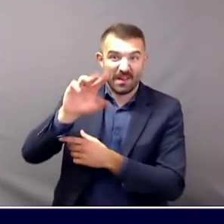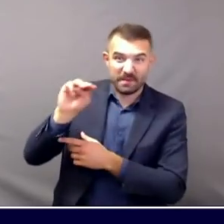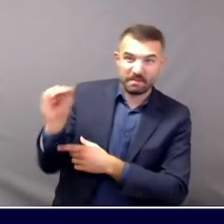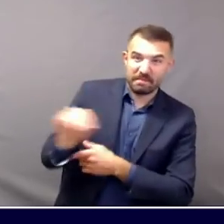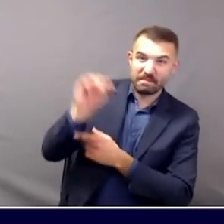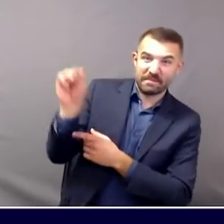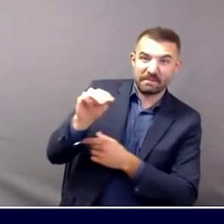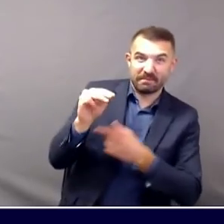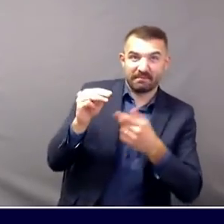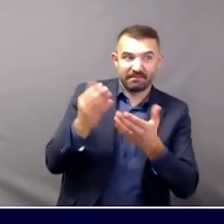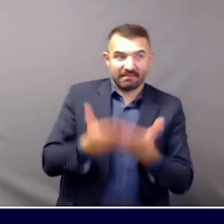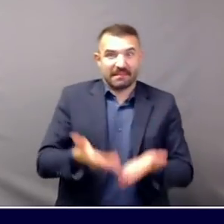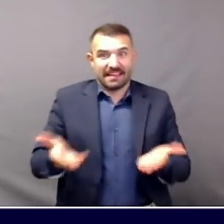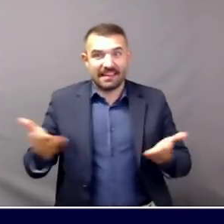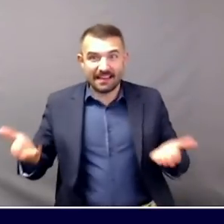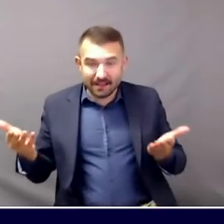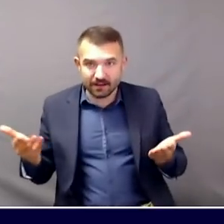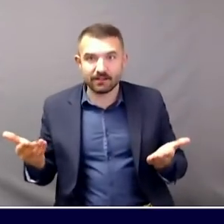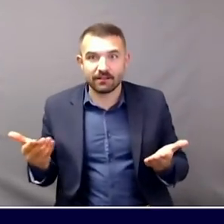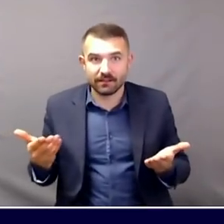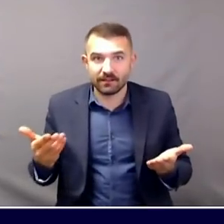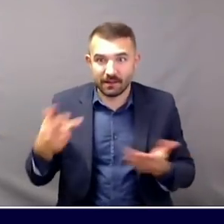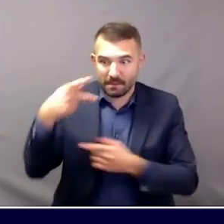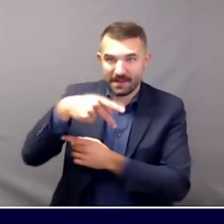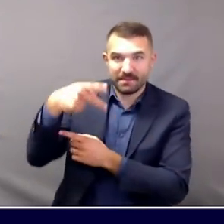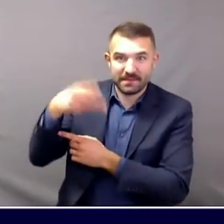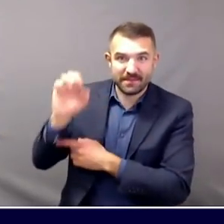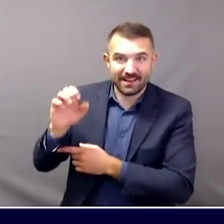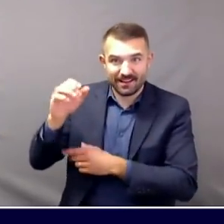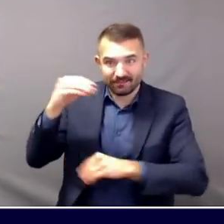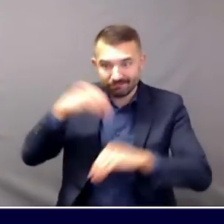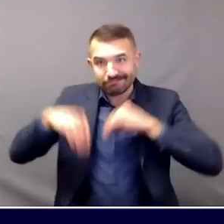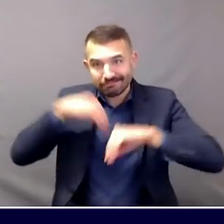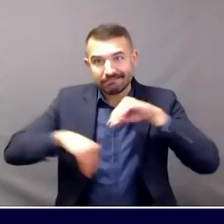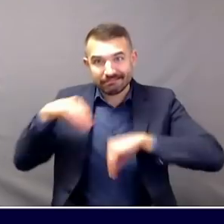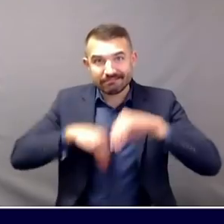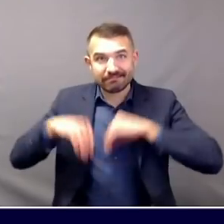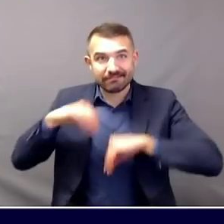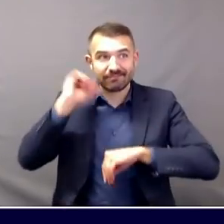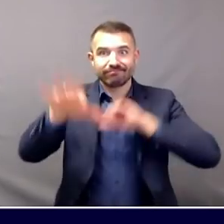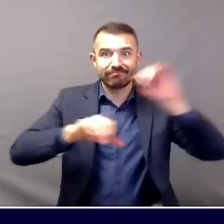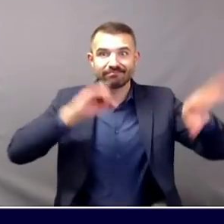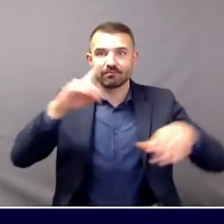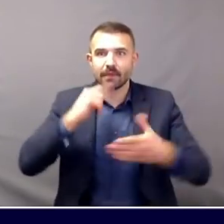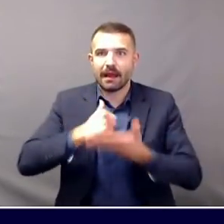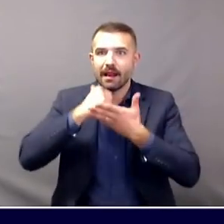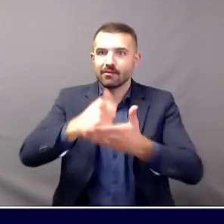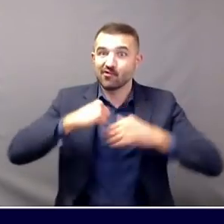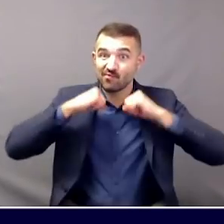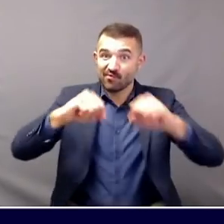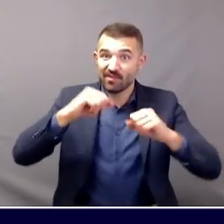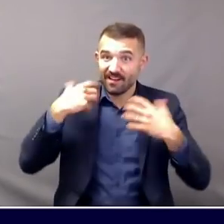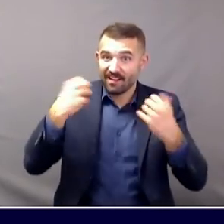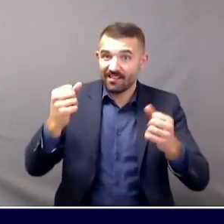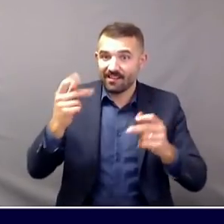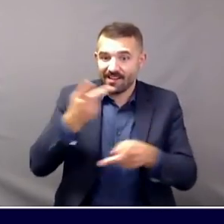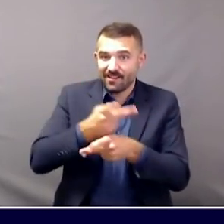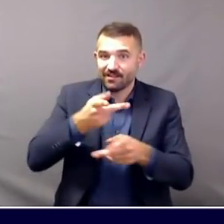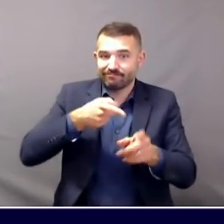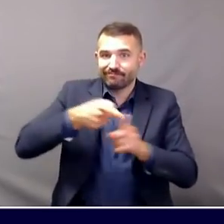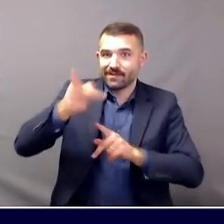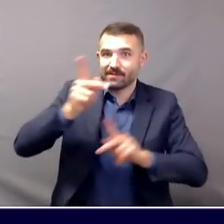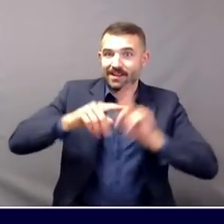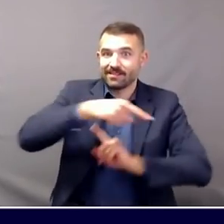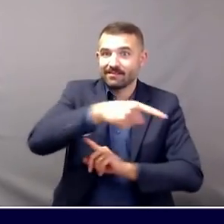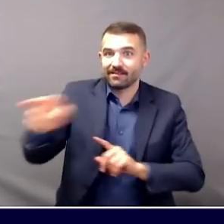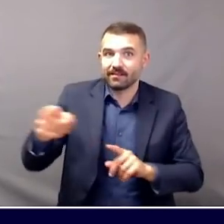one of the reasons that we've been able to keep healthcare providers on the job, taking care of every single person in Maine who has been